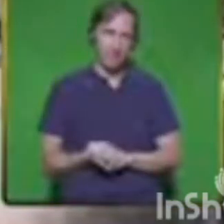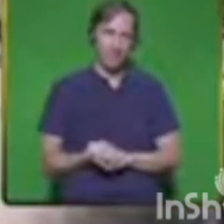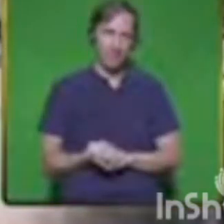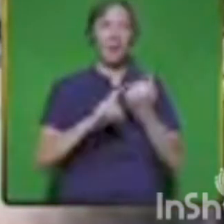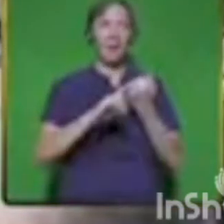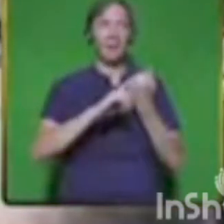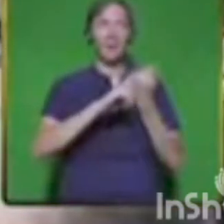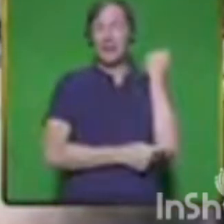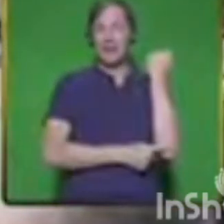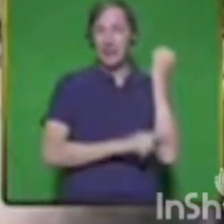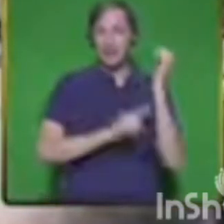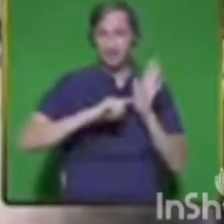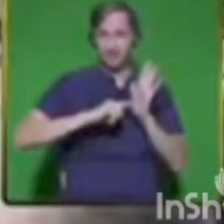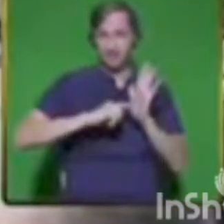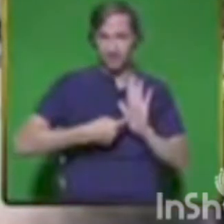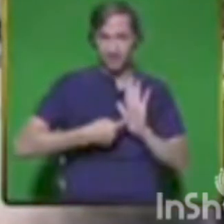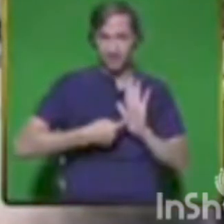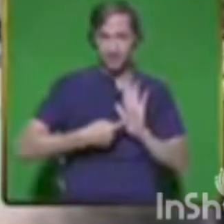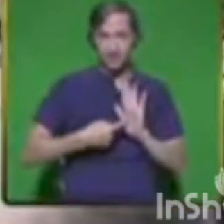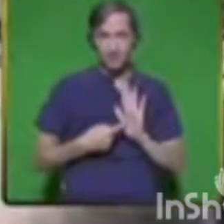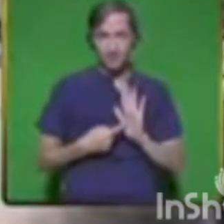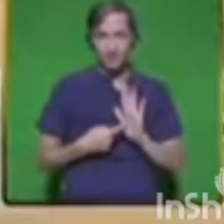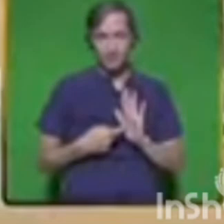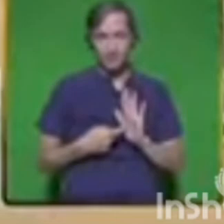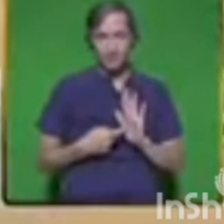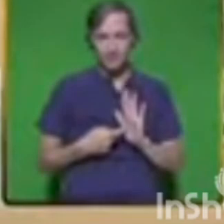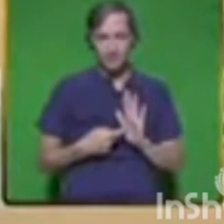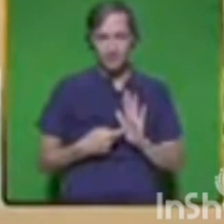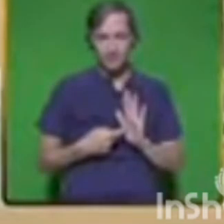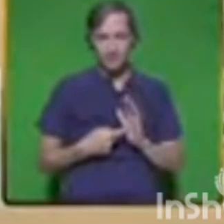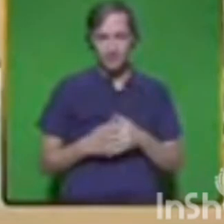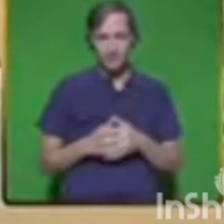Lastly, you see,